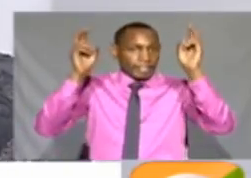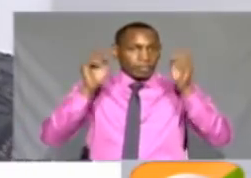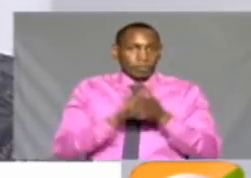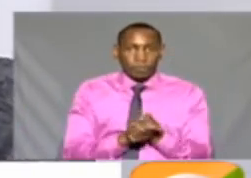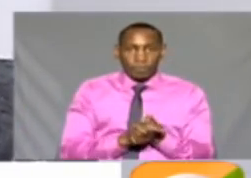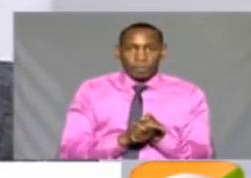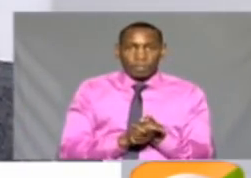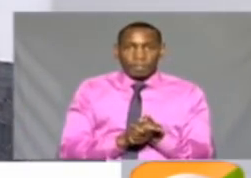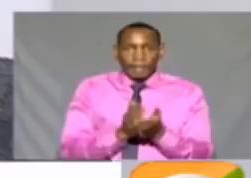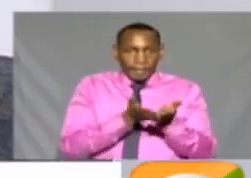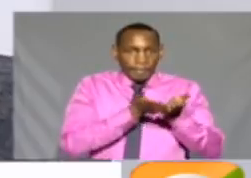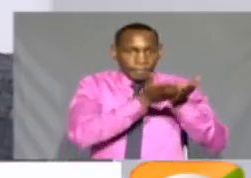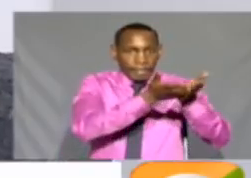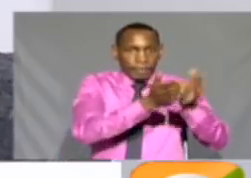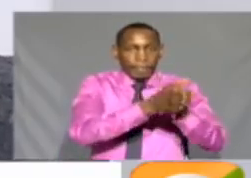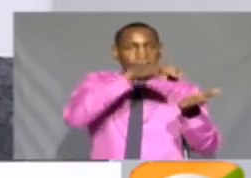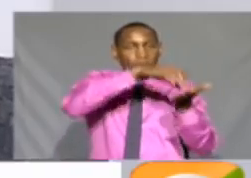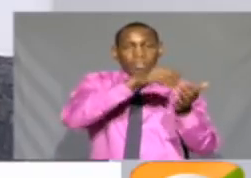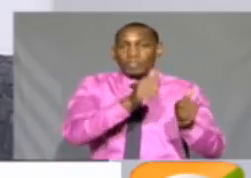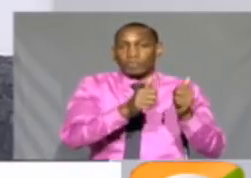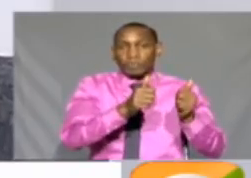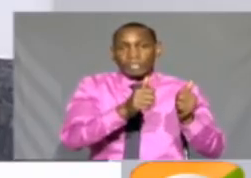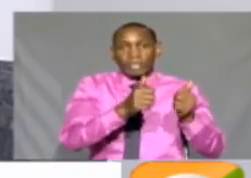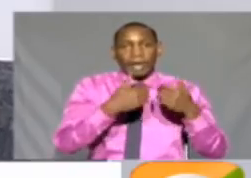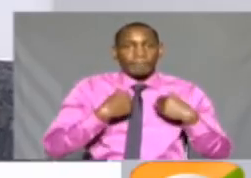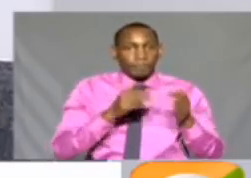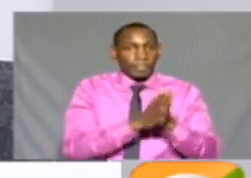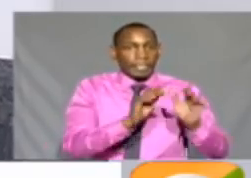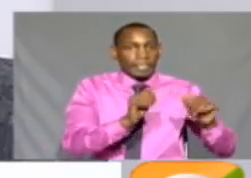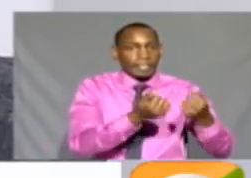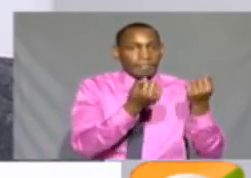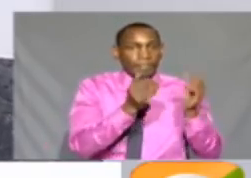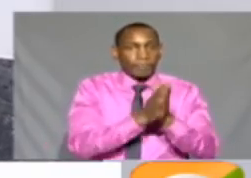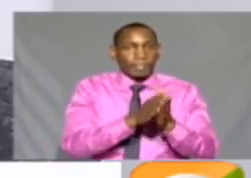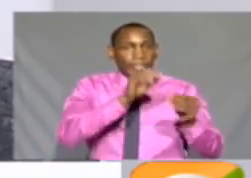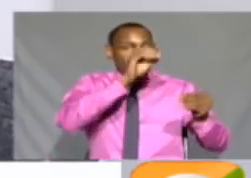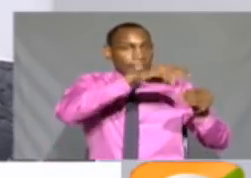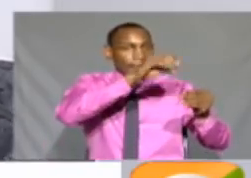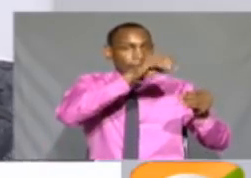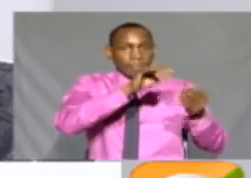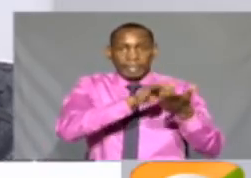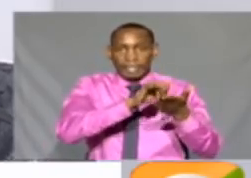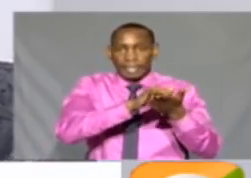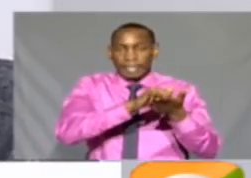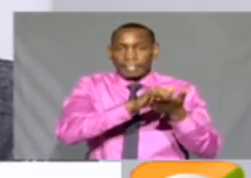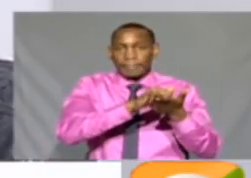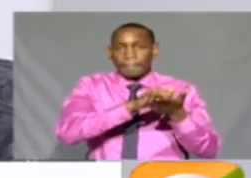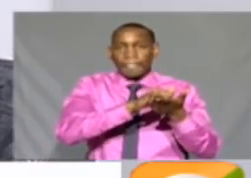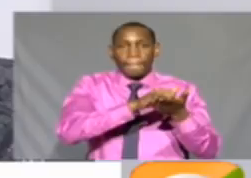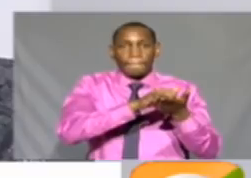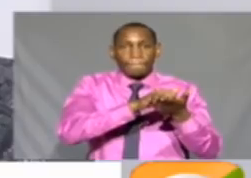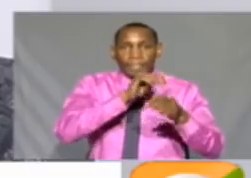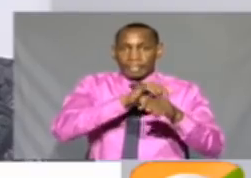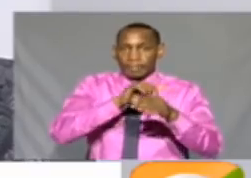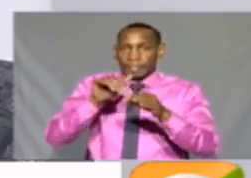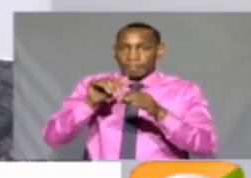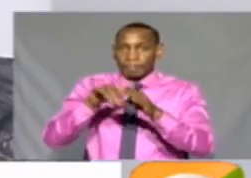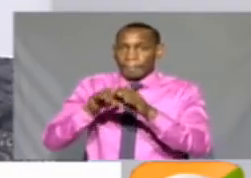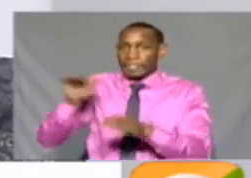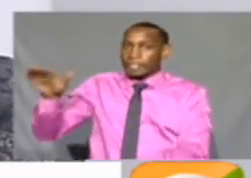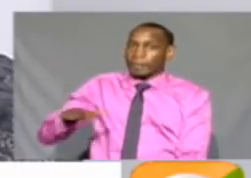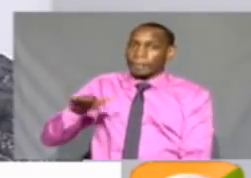of ferries, the conditions in which they are, the safety and the amount of investment, such that even when the members of